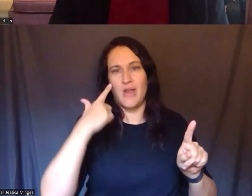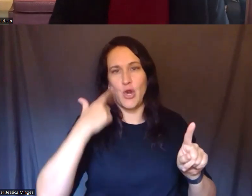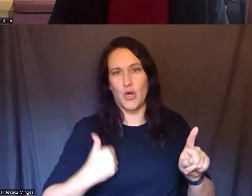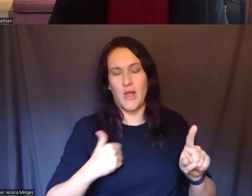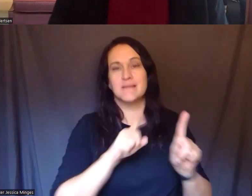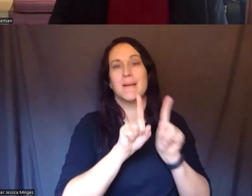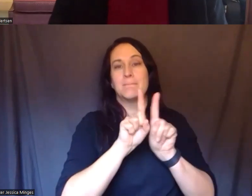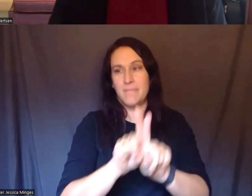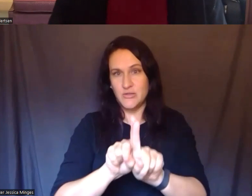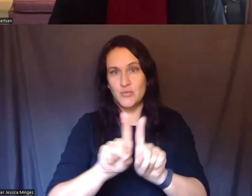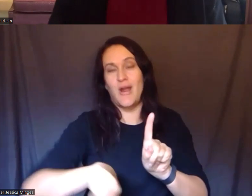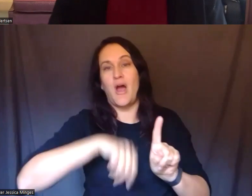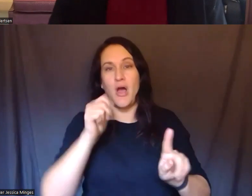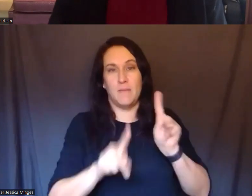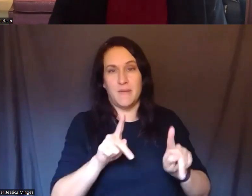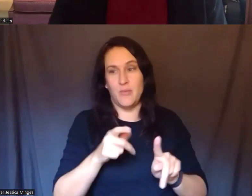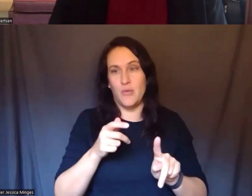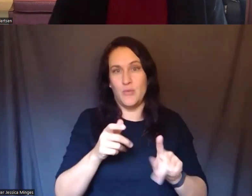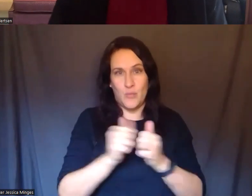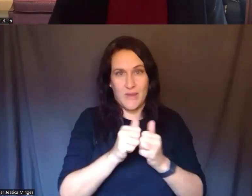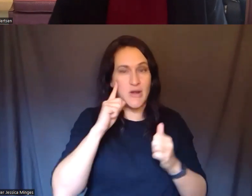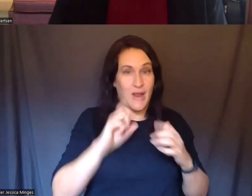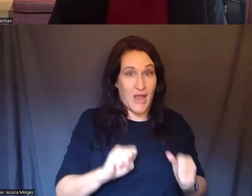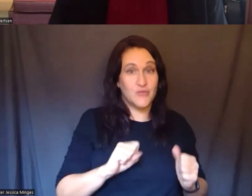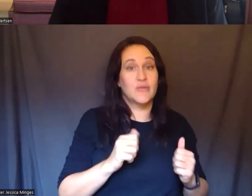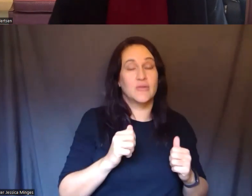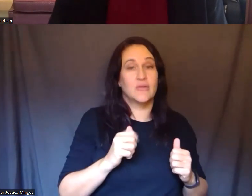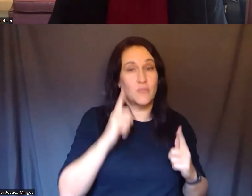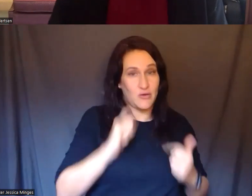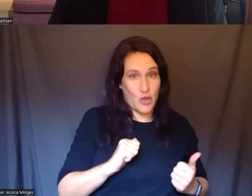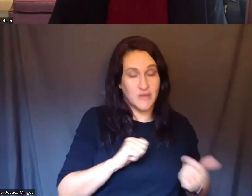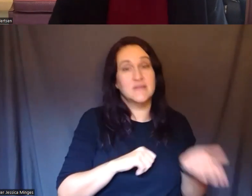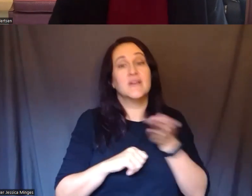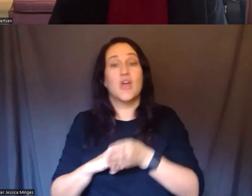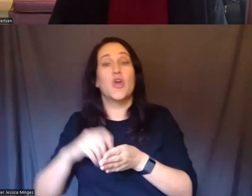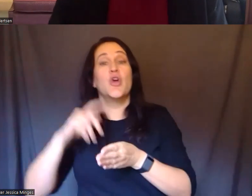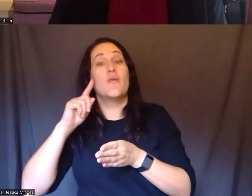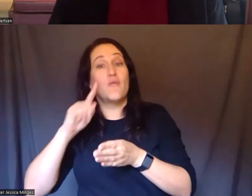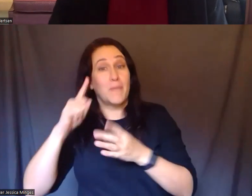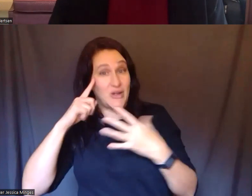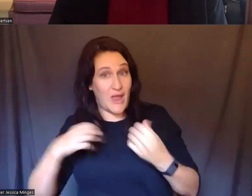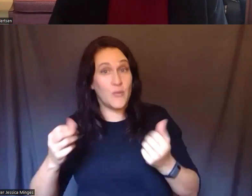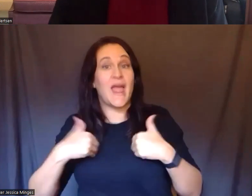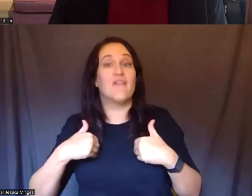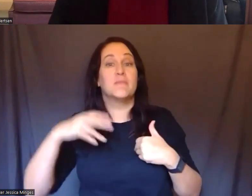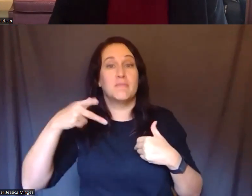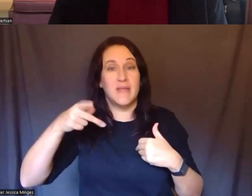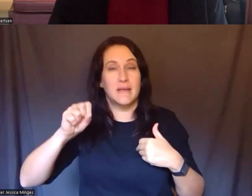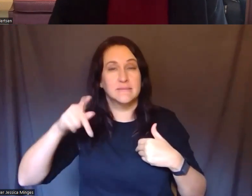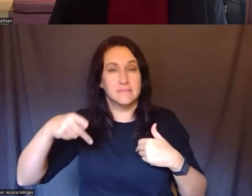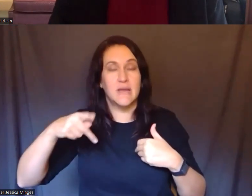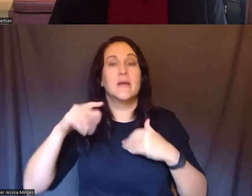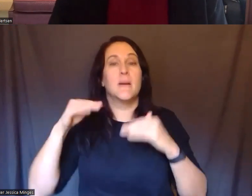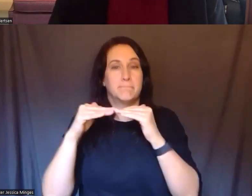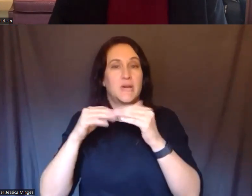others with hearing loss. In our mental health world, we also have certified peer support specialists. And so when we're looking at that